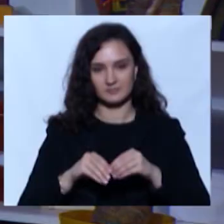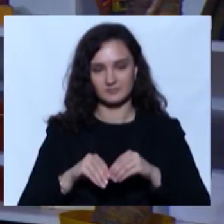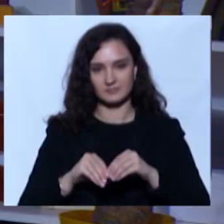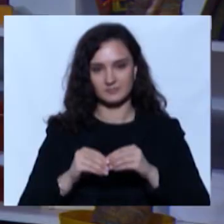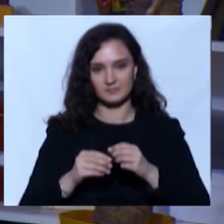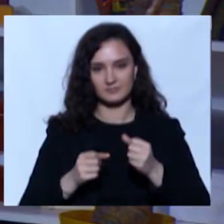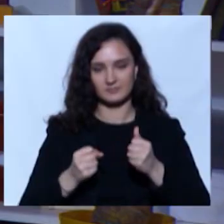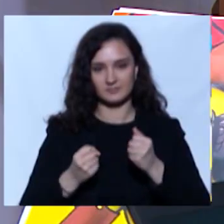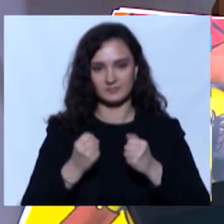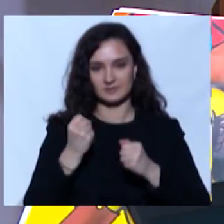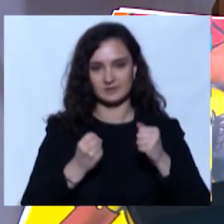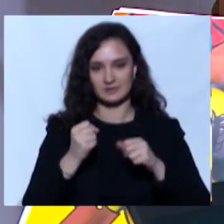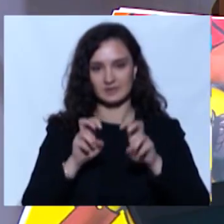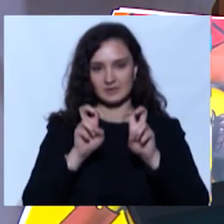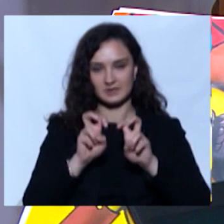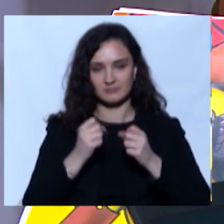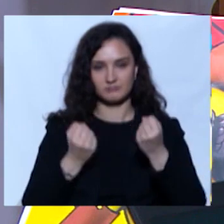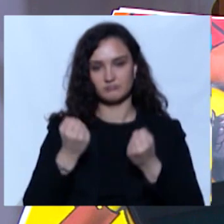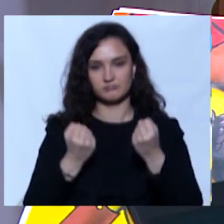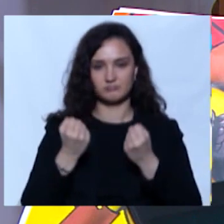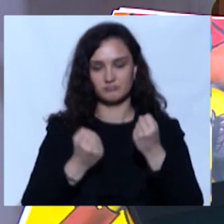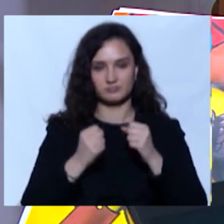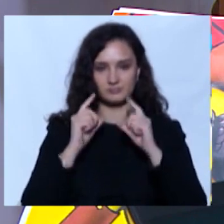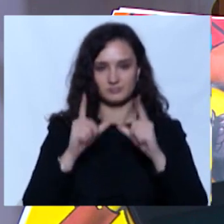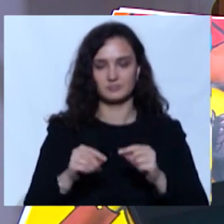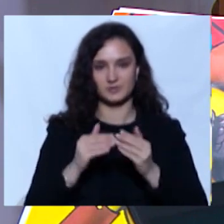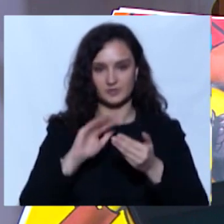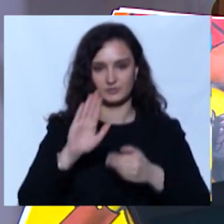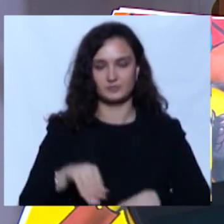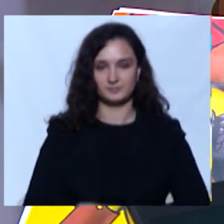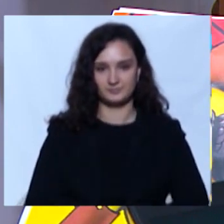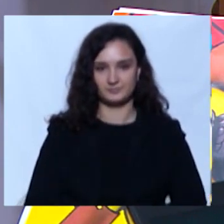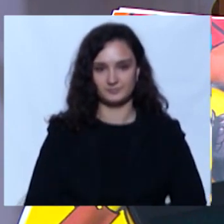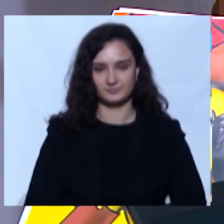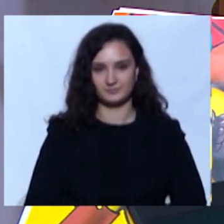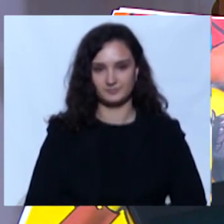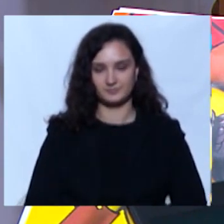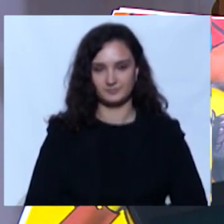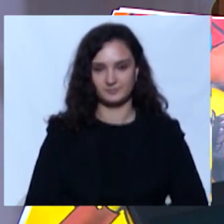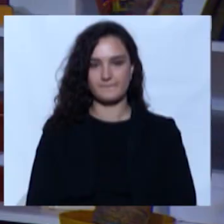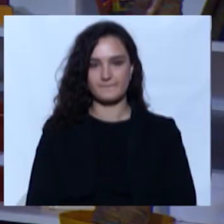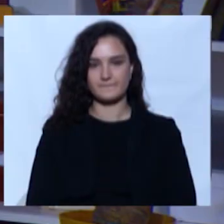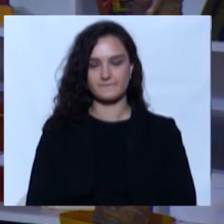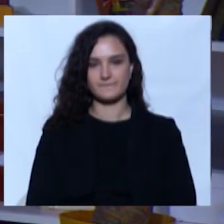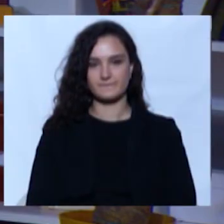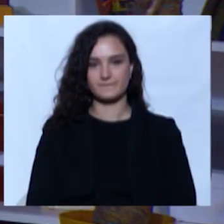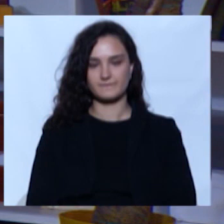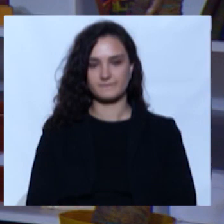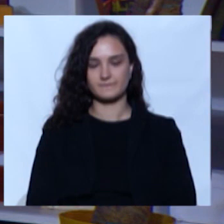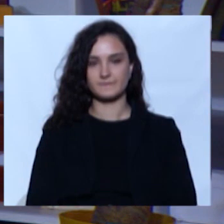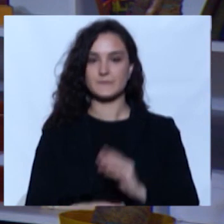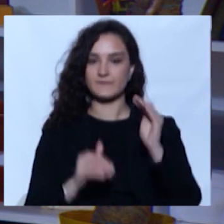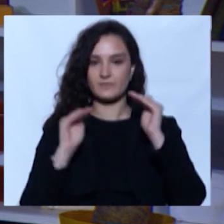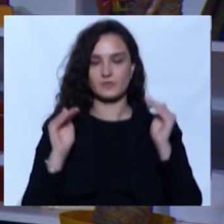car. Oh my gosh. And they went home. The end. I love that story. Yeah. Let's sing a